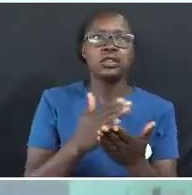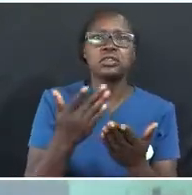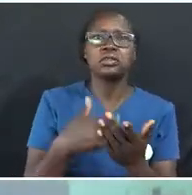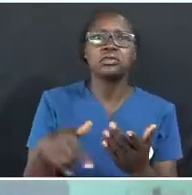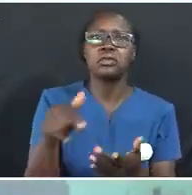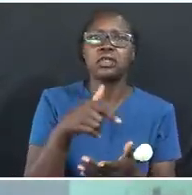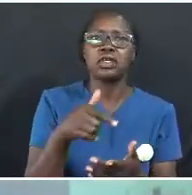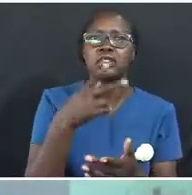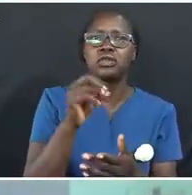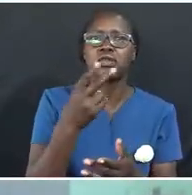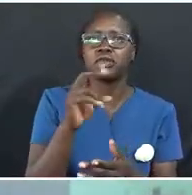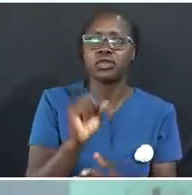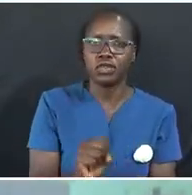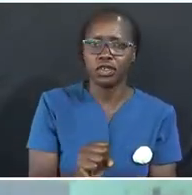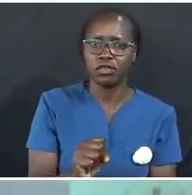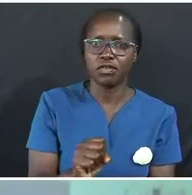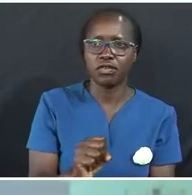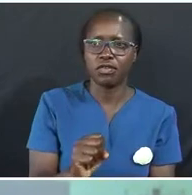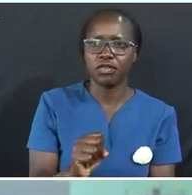until the year